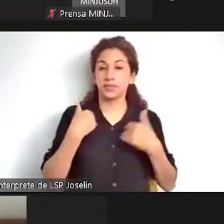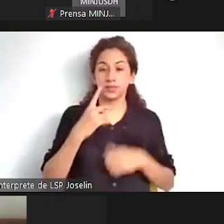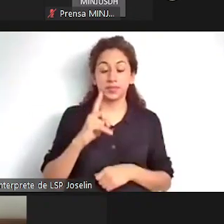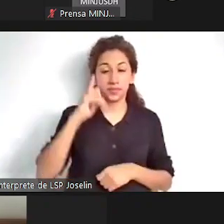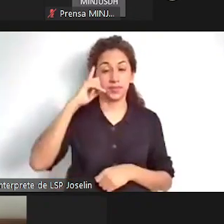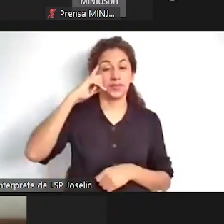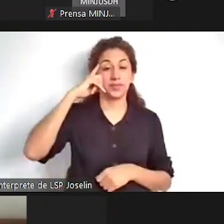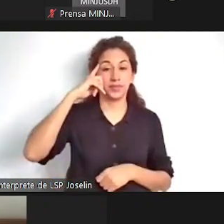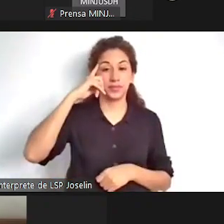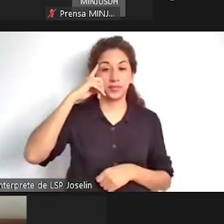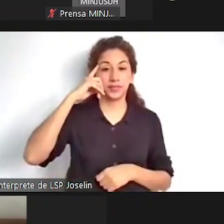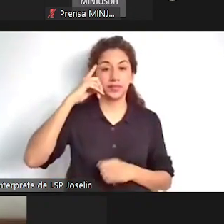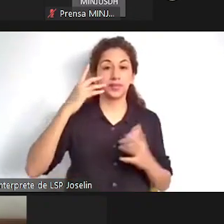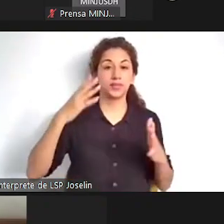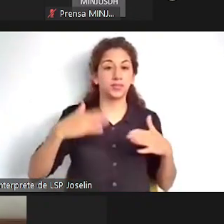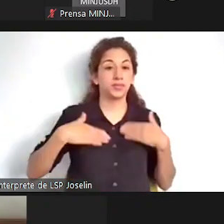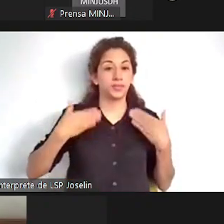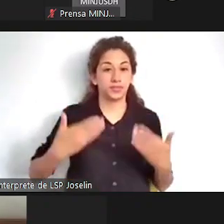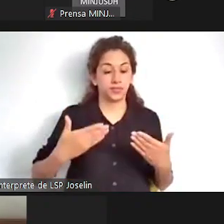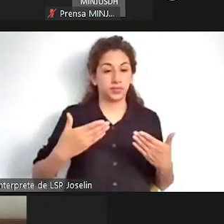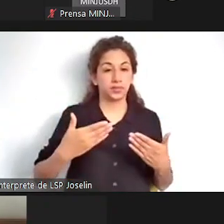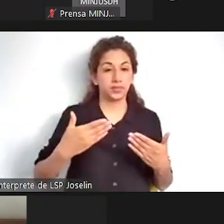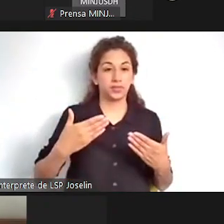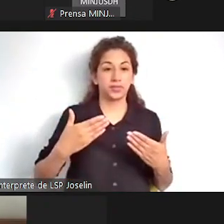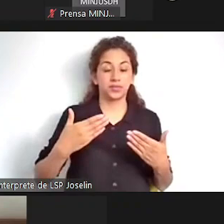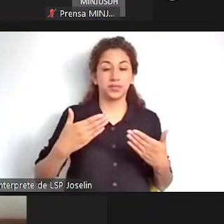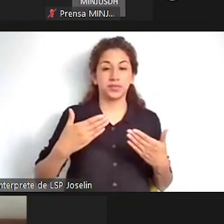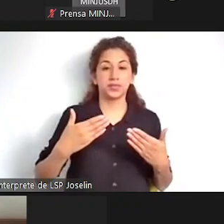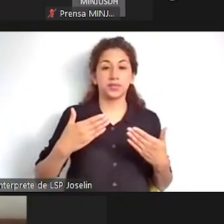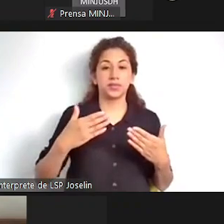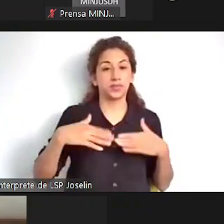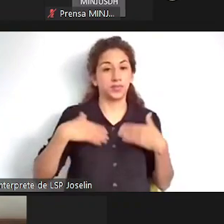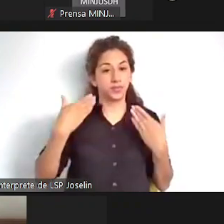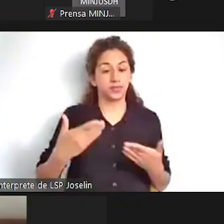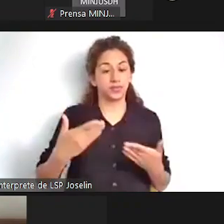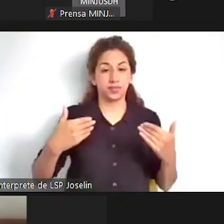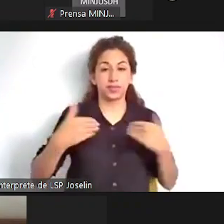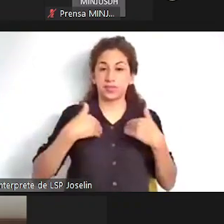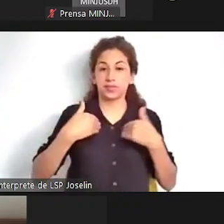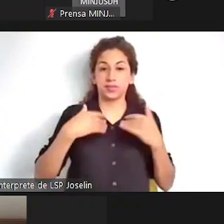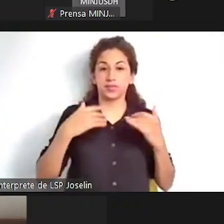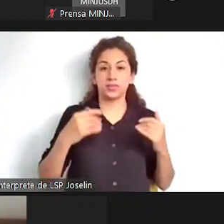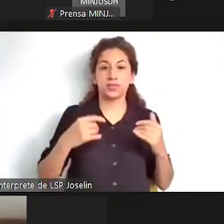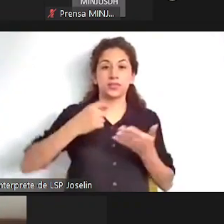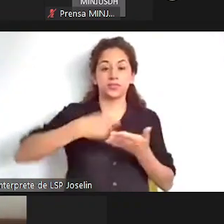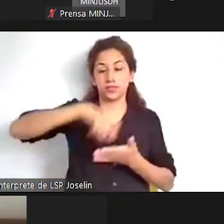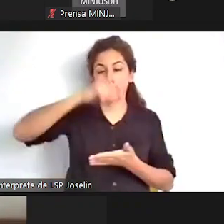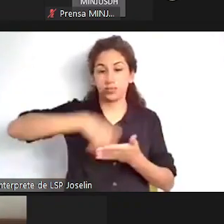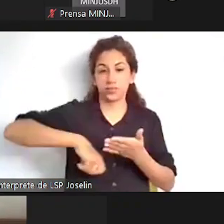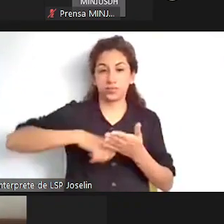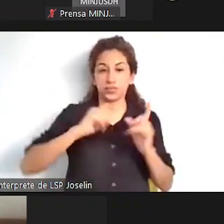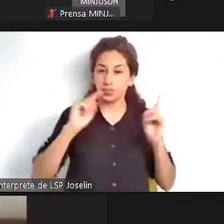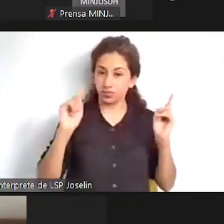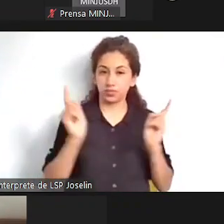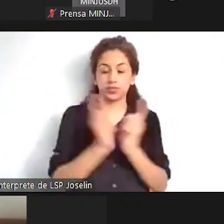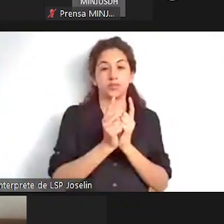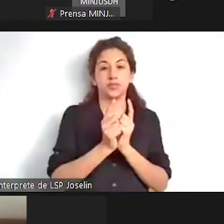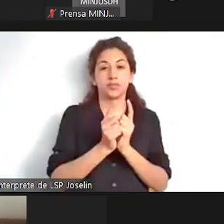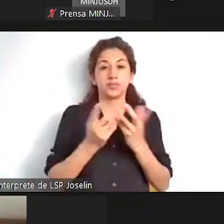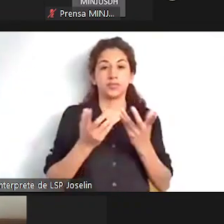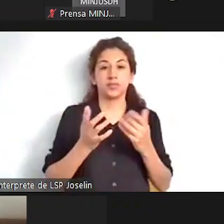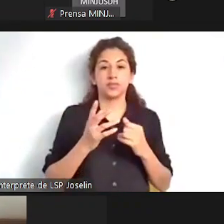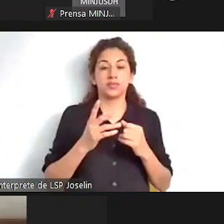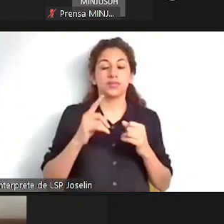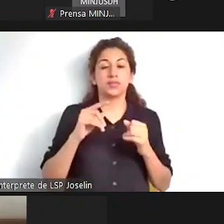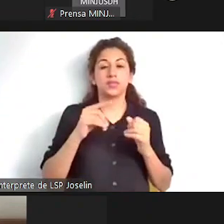with short-term contracts to unionize without fear of negative consequence this is really important